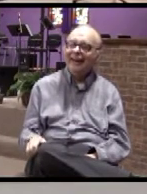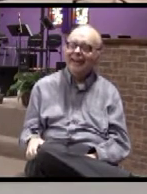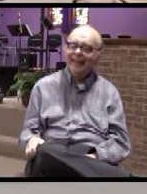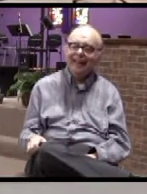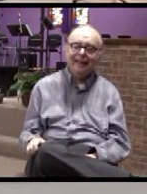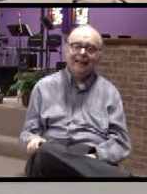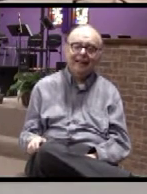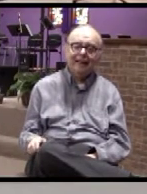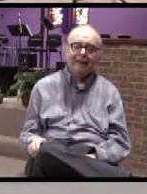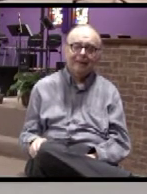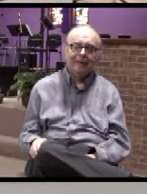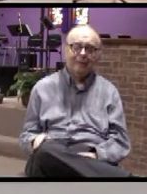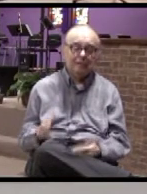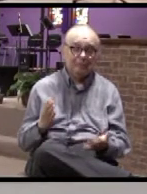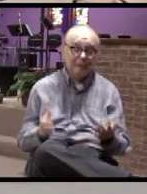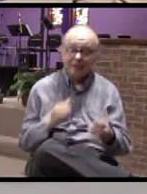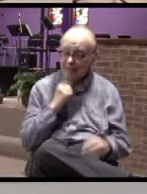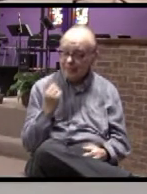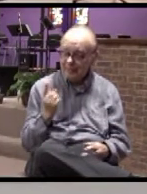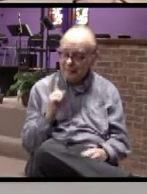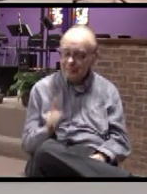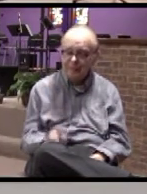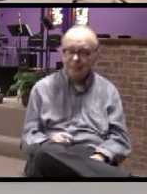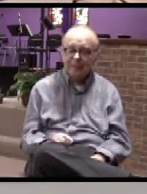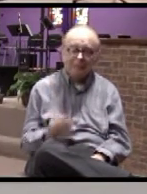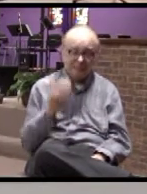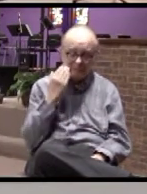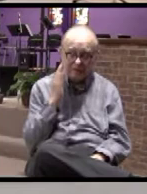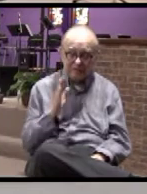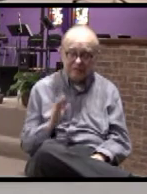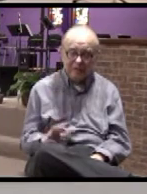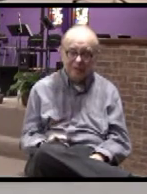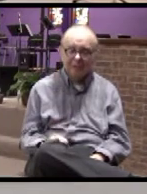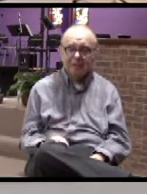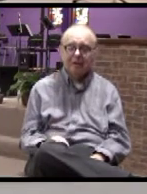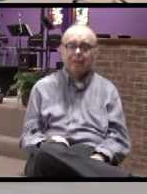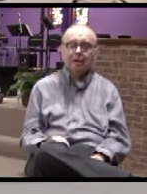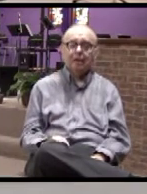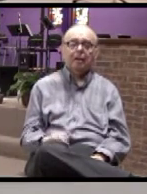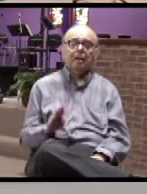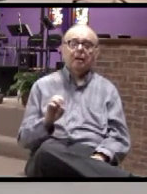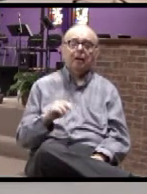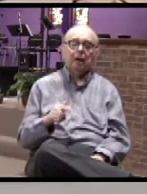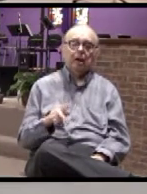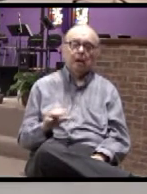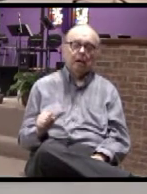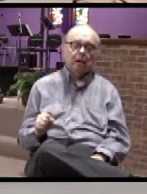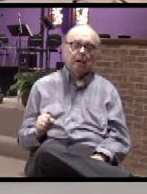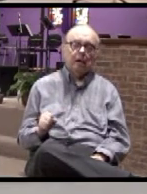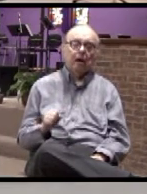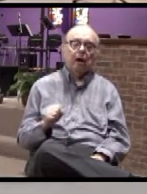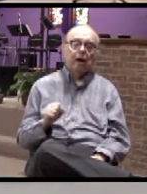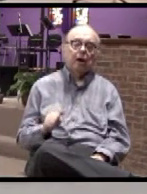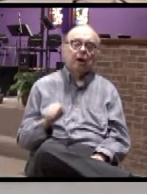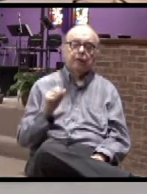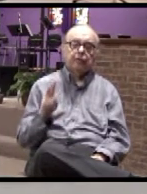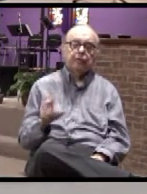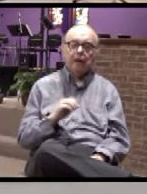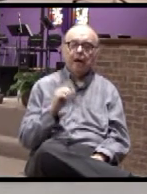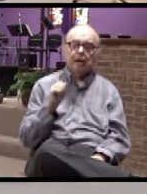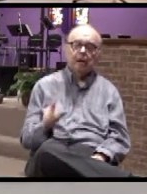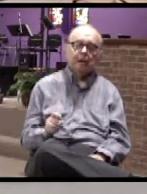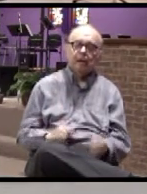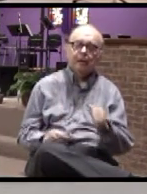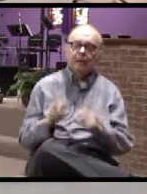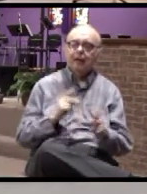It may be the only one they win. I don't know. And the Bengals are 2-1. And most people